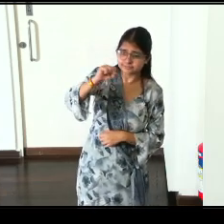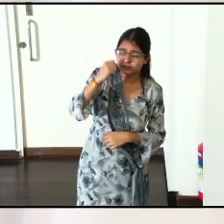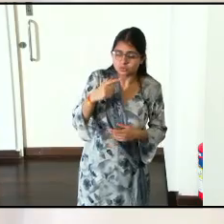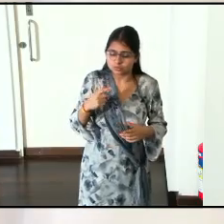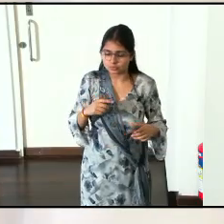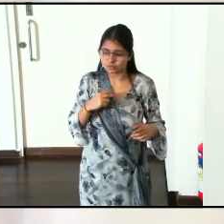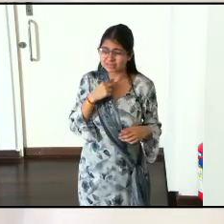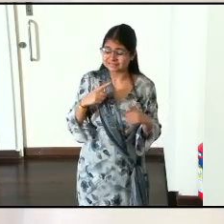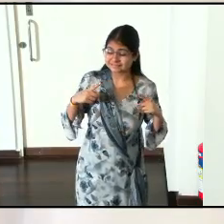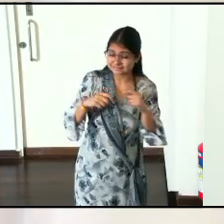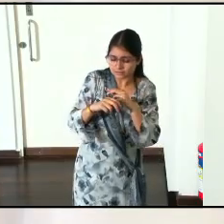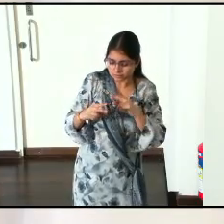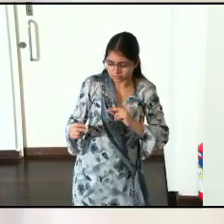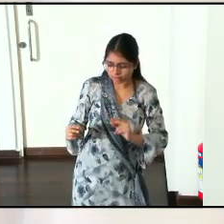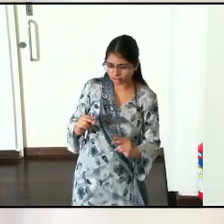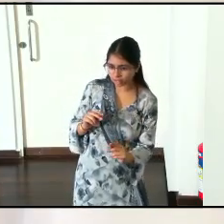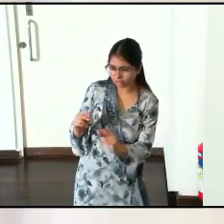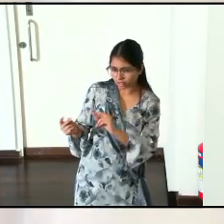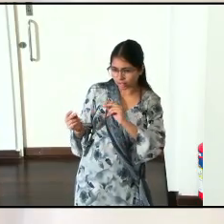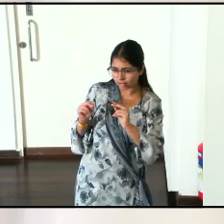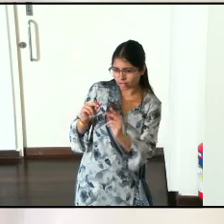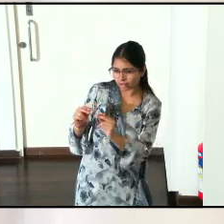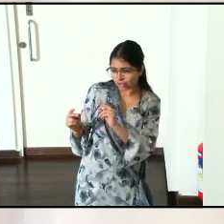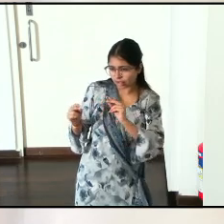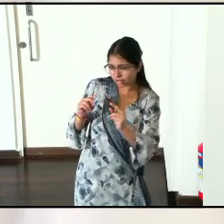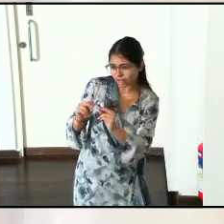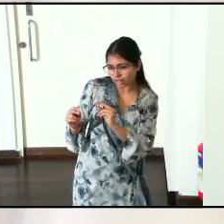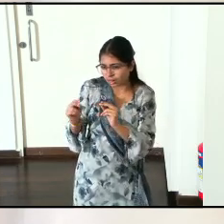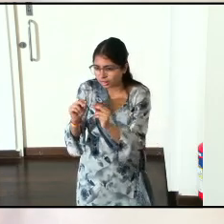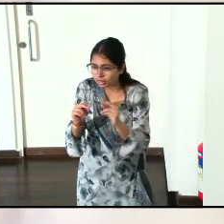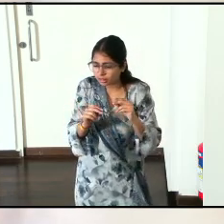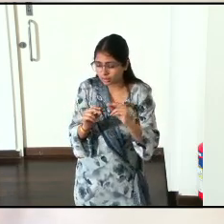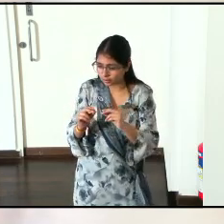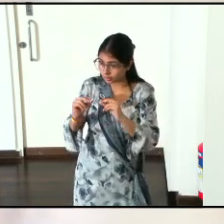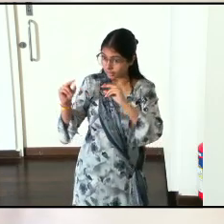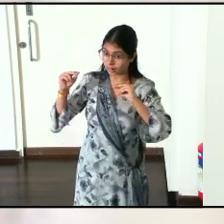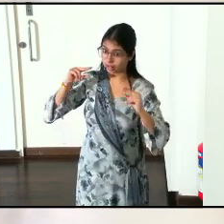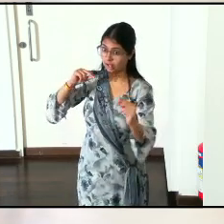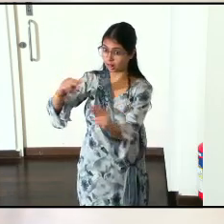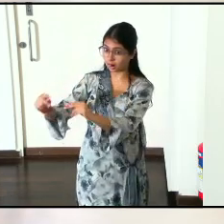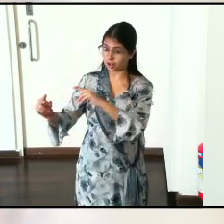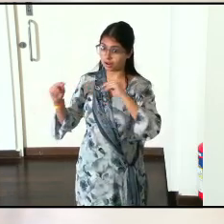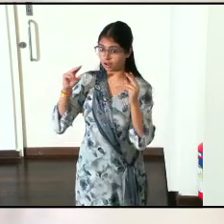started finding a certain kind of presence. Now, the Sahir poster,